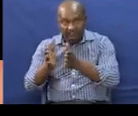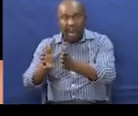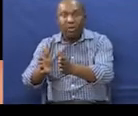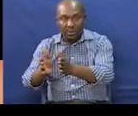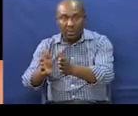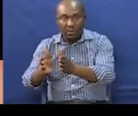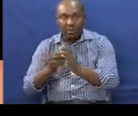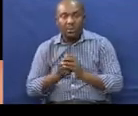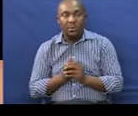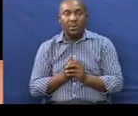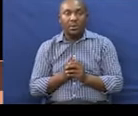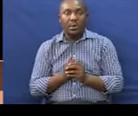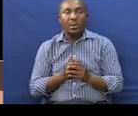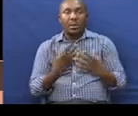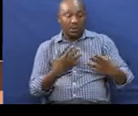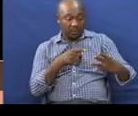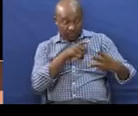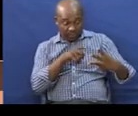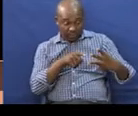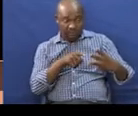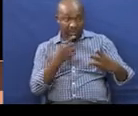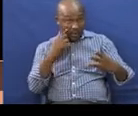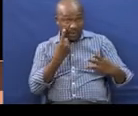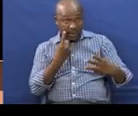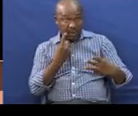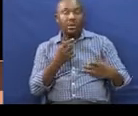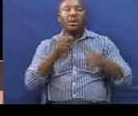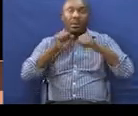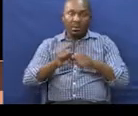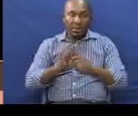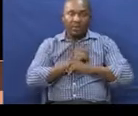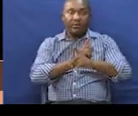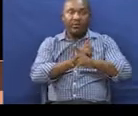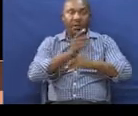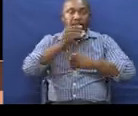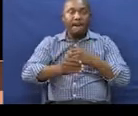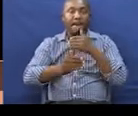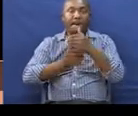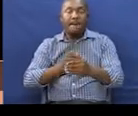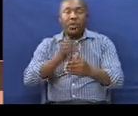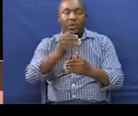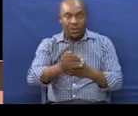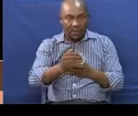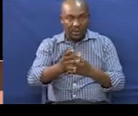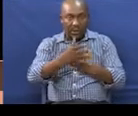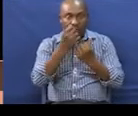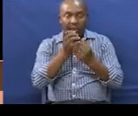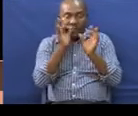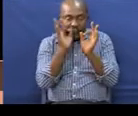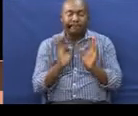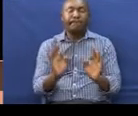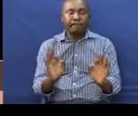are some procedures that should be followed so that someone can end up with best